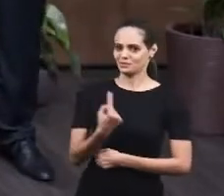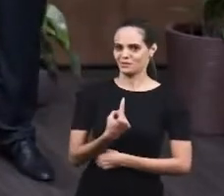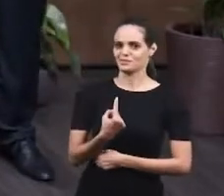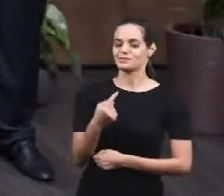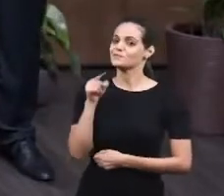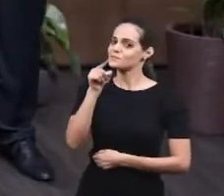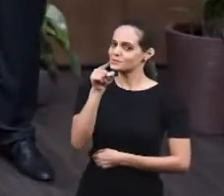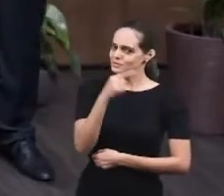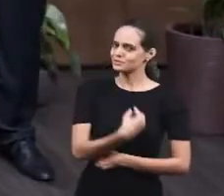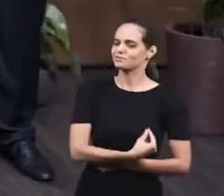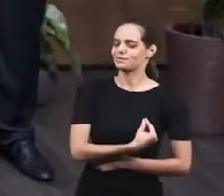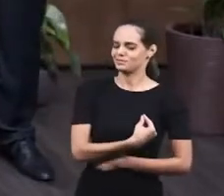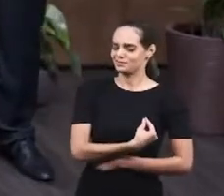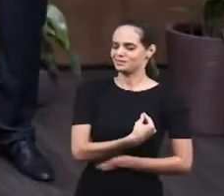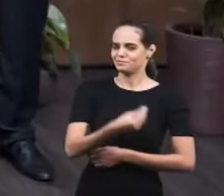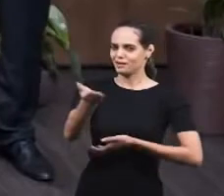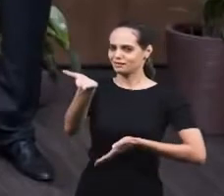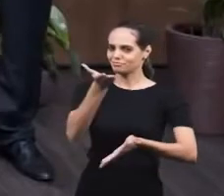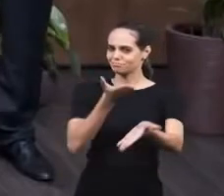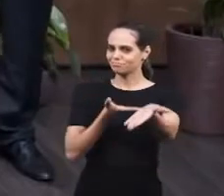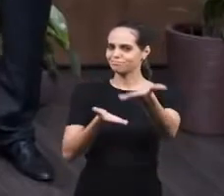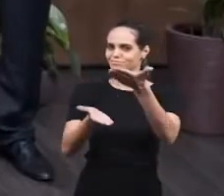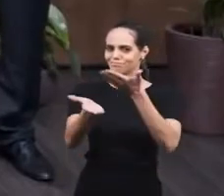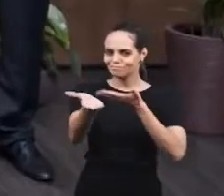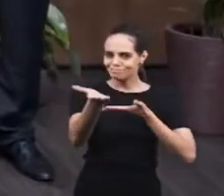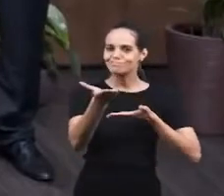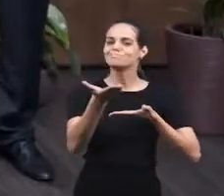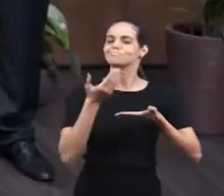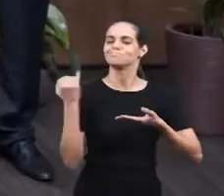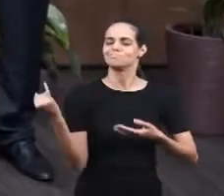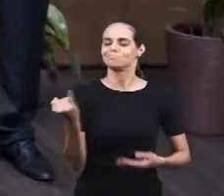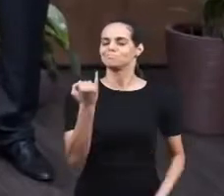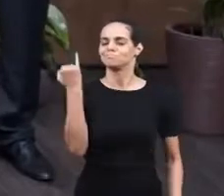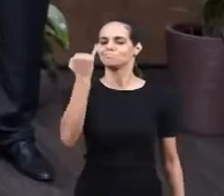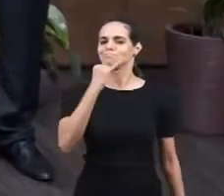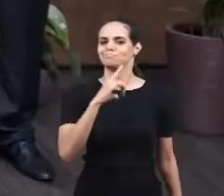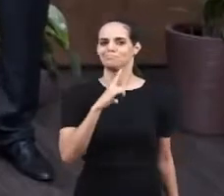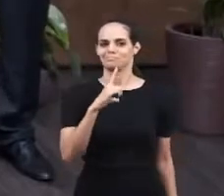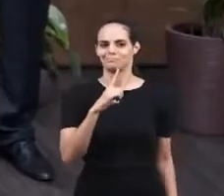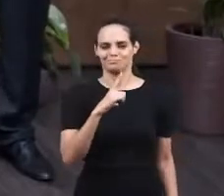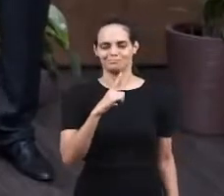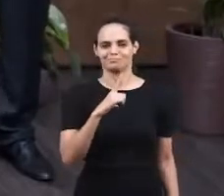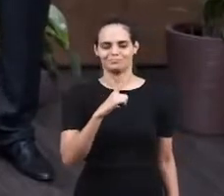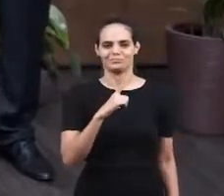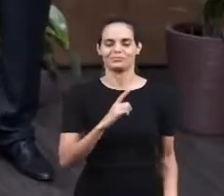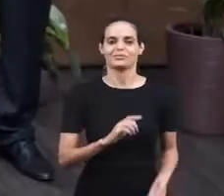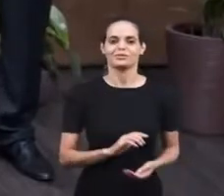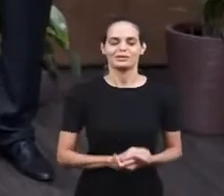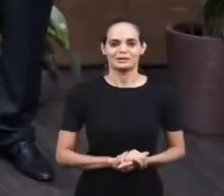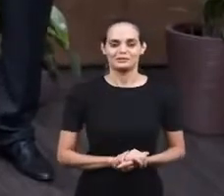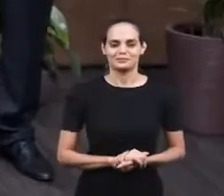us that you participate, that you interact with us.